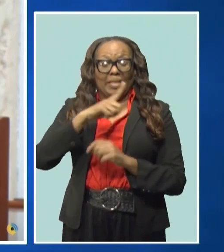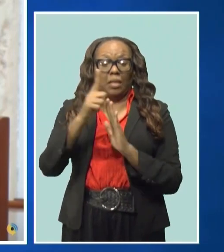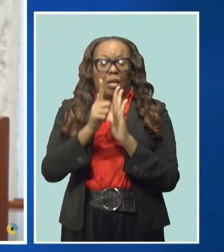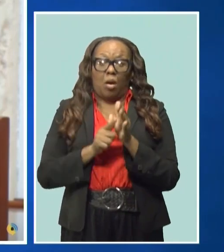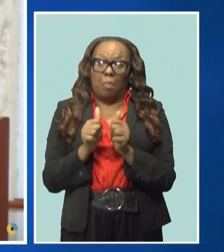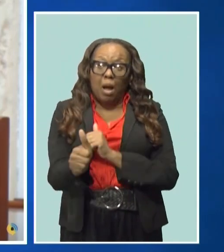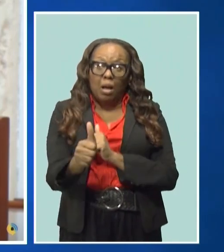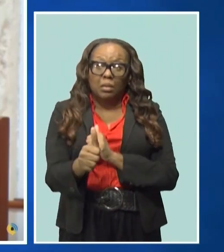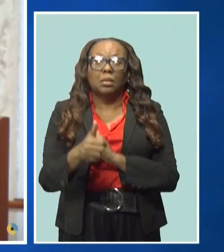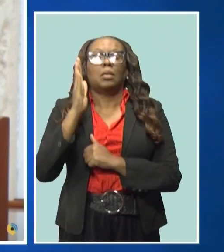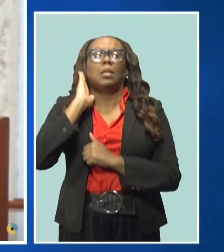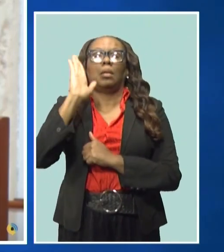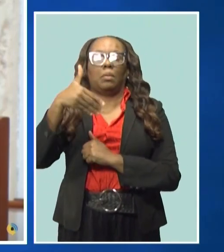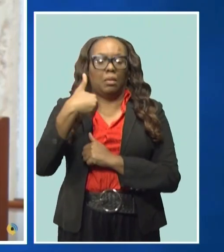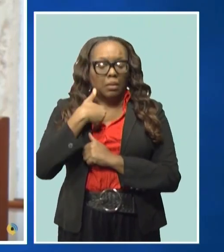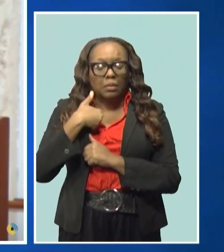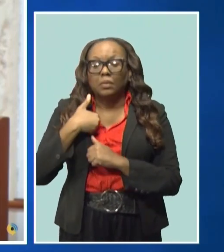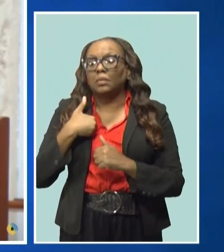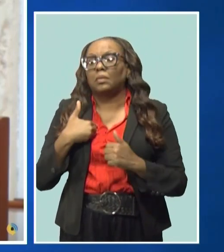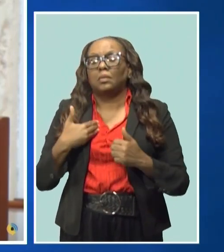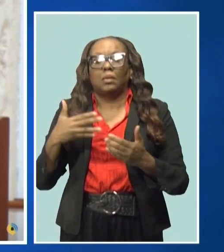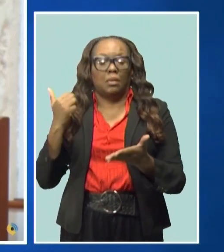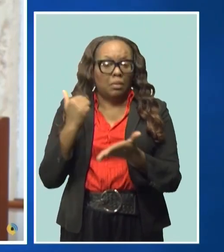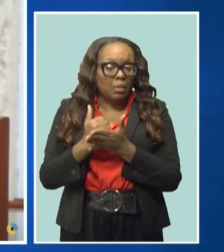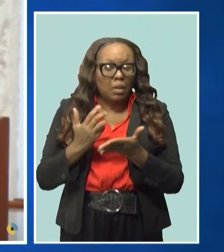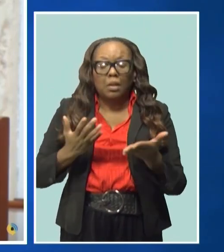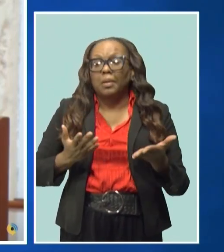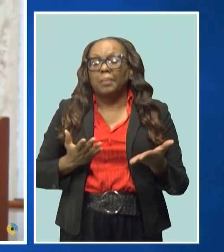an instrument, a bank